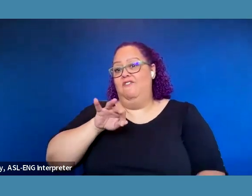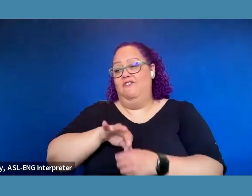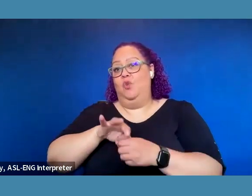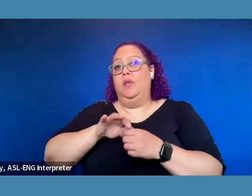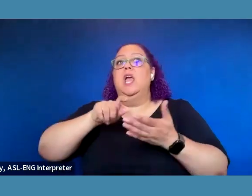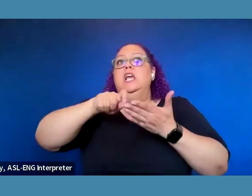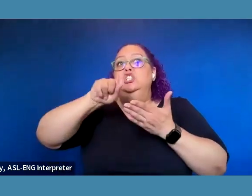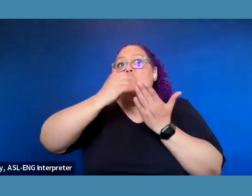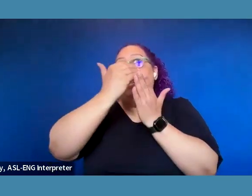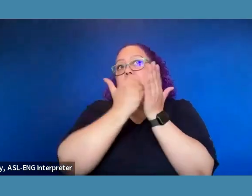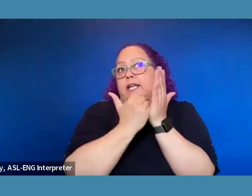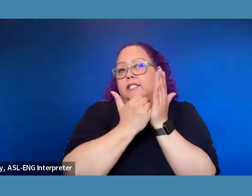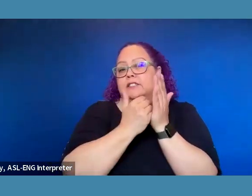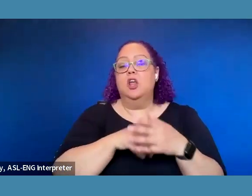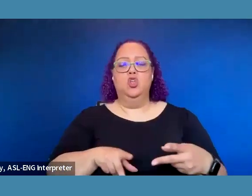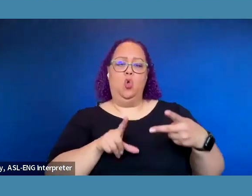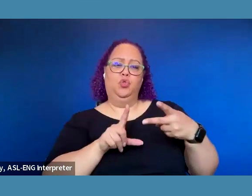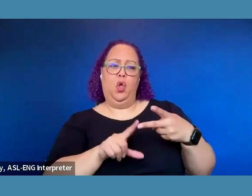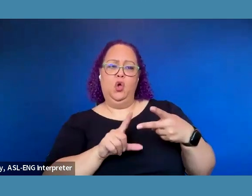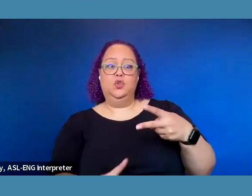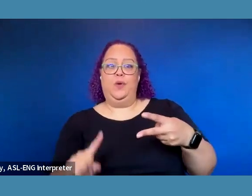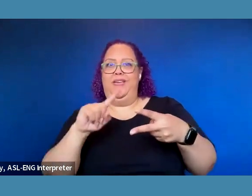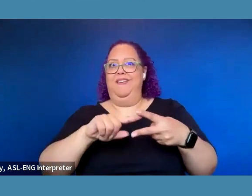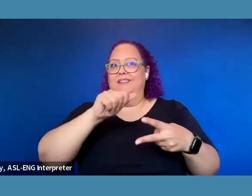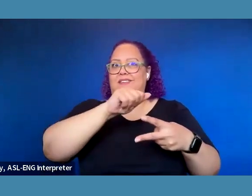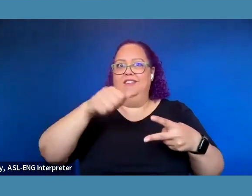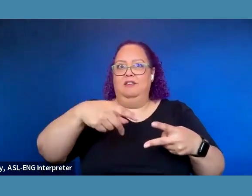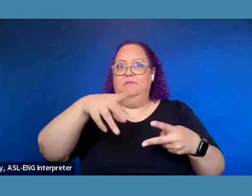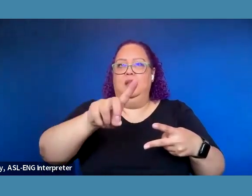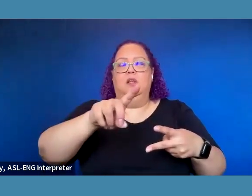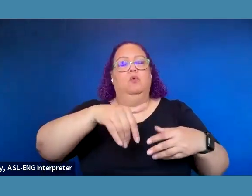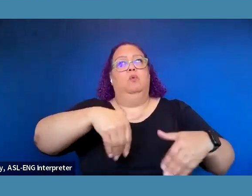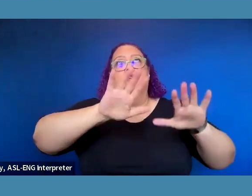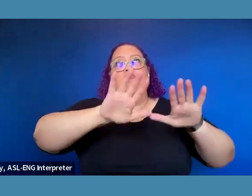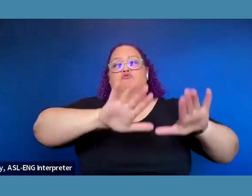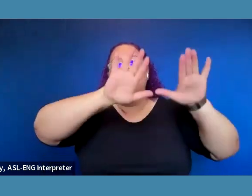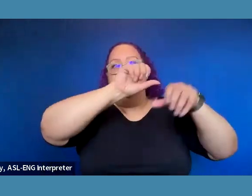excellent work in the voting space, and that's at